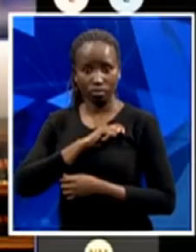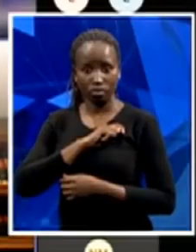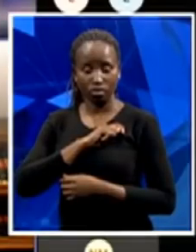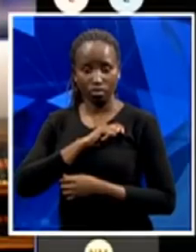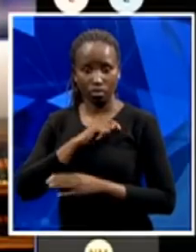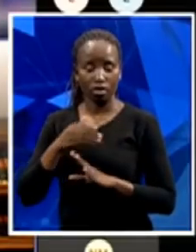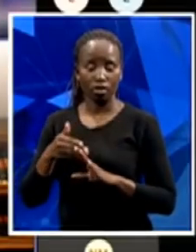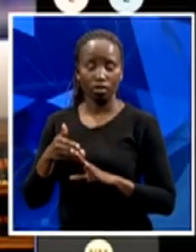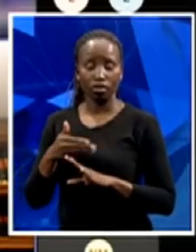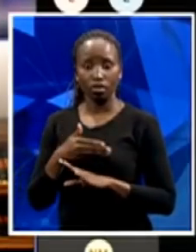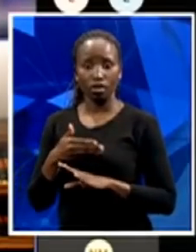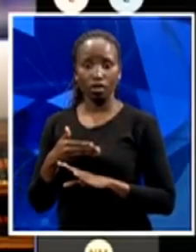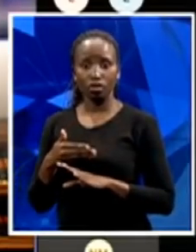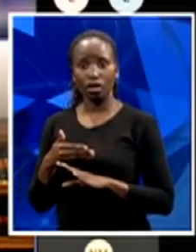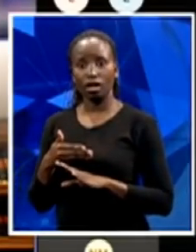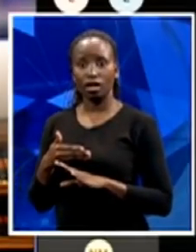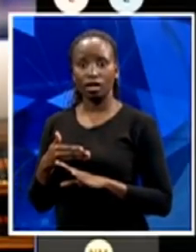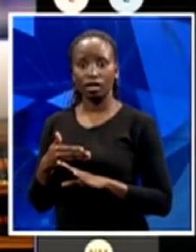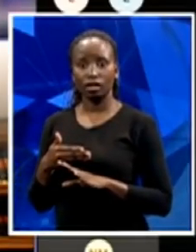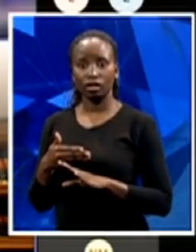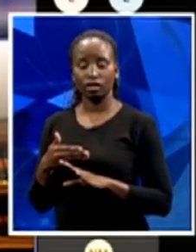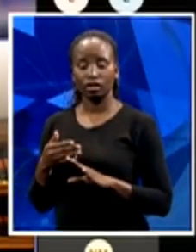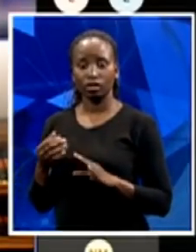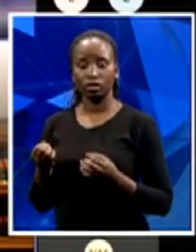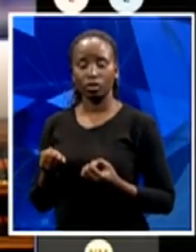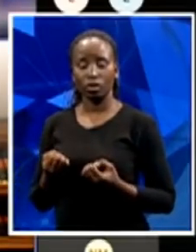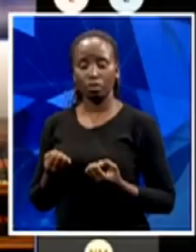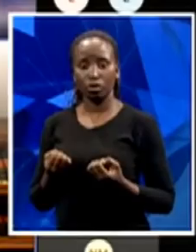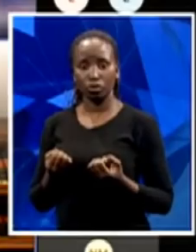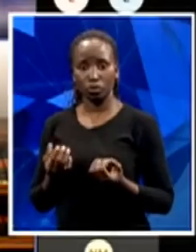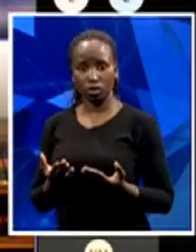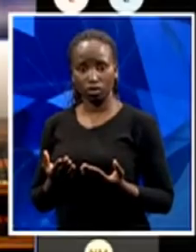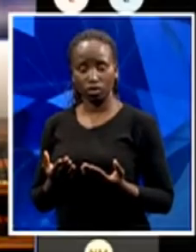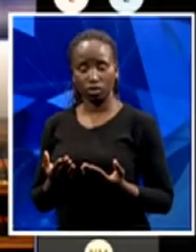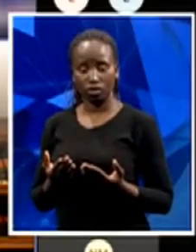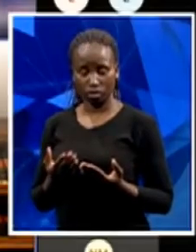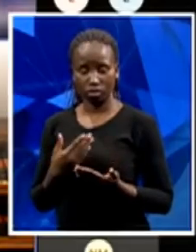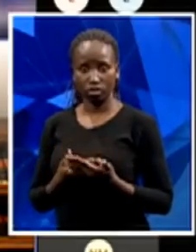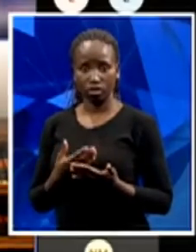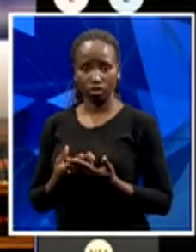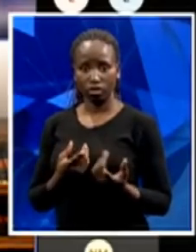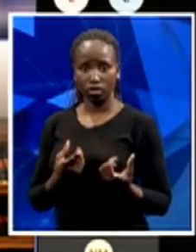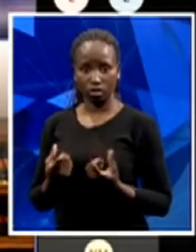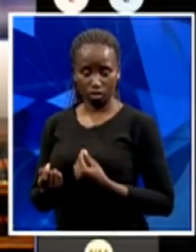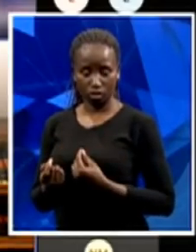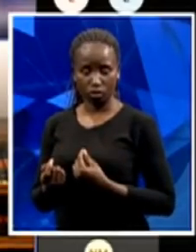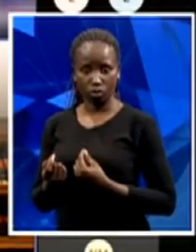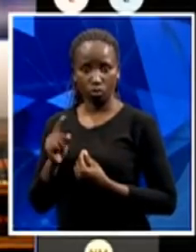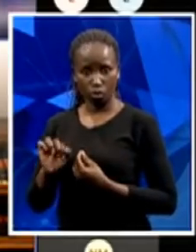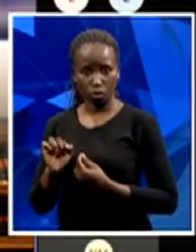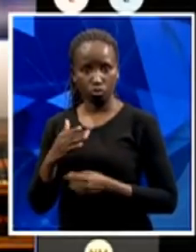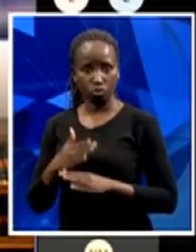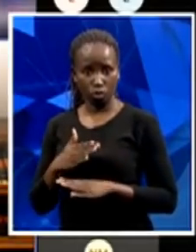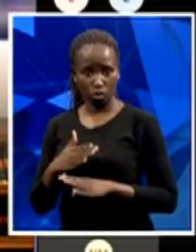there are thousands of those applications happening every day. In its duty to dispense justice, even in